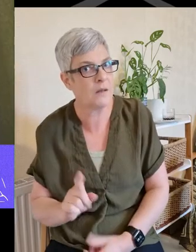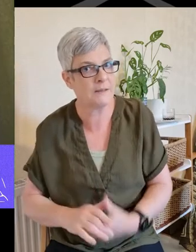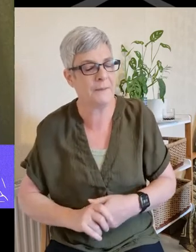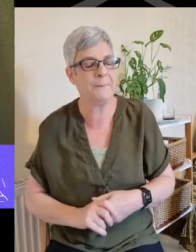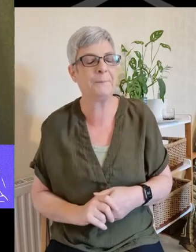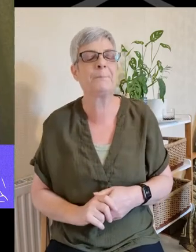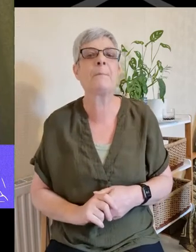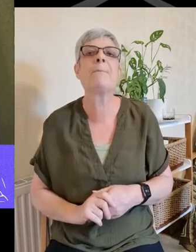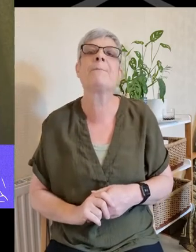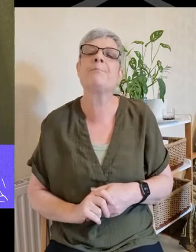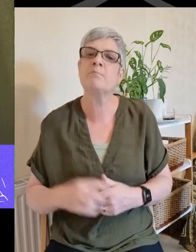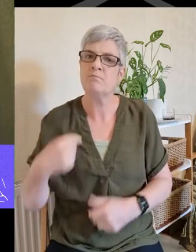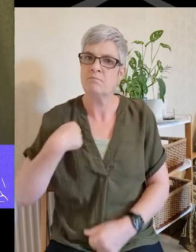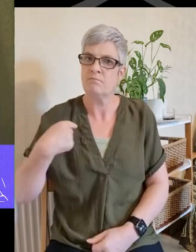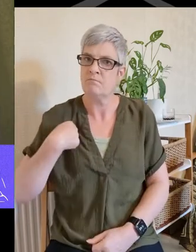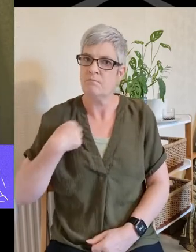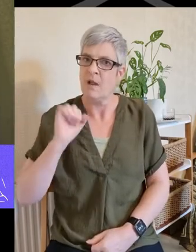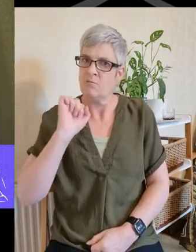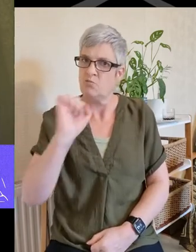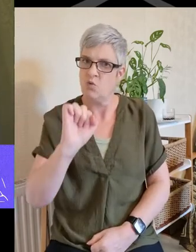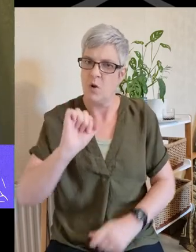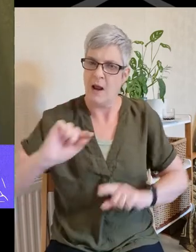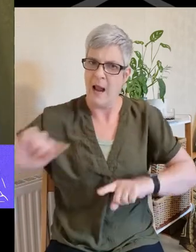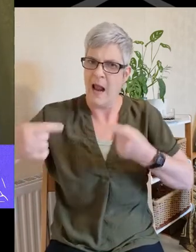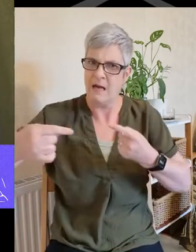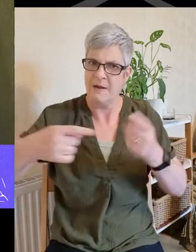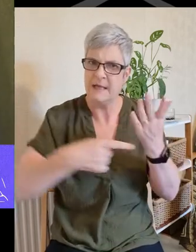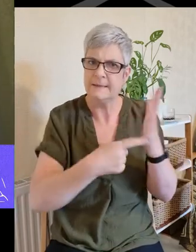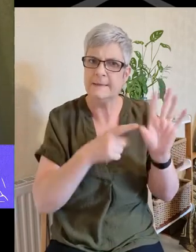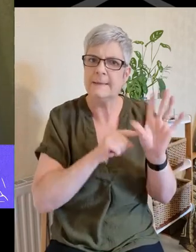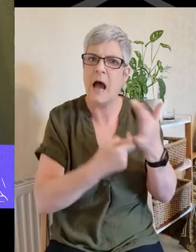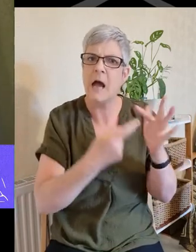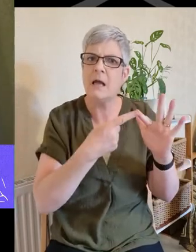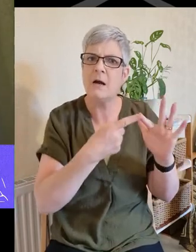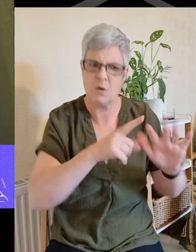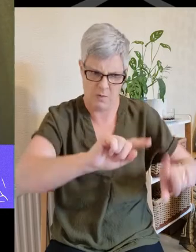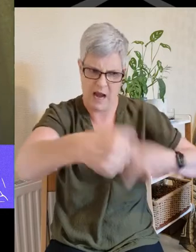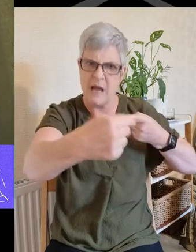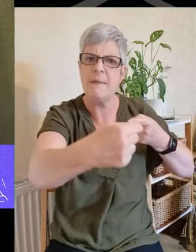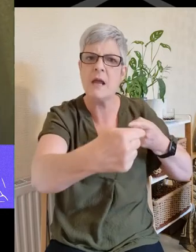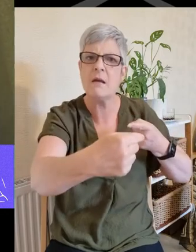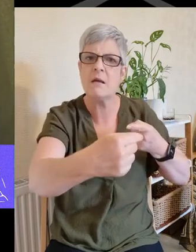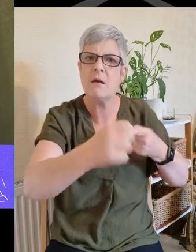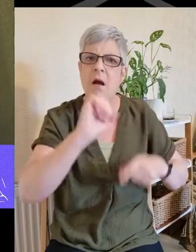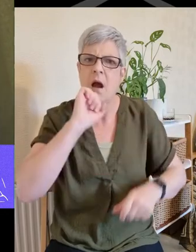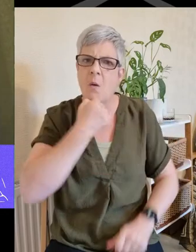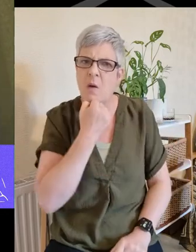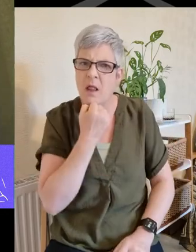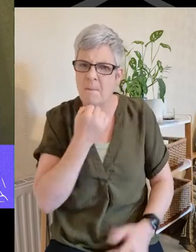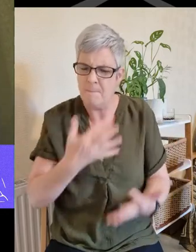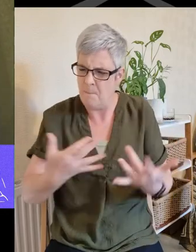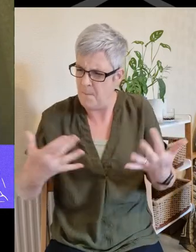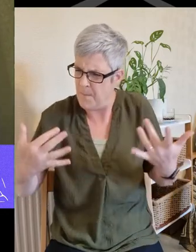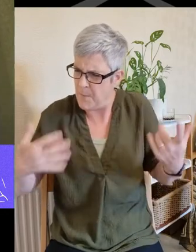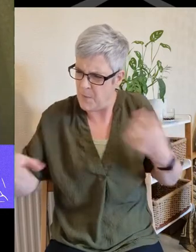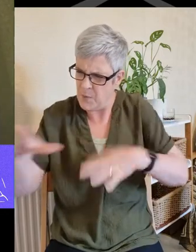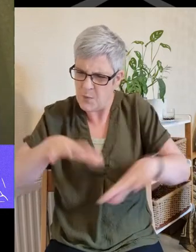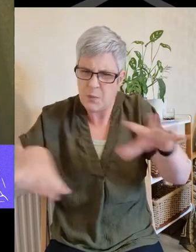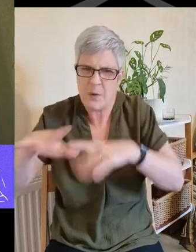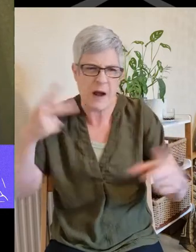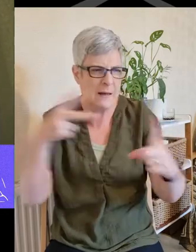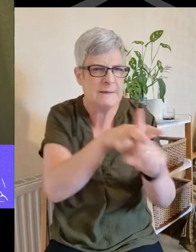I am your enemy, city of Tyre. I will bring many nations to attack